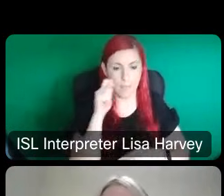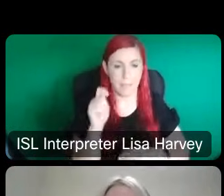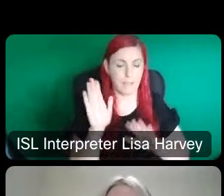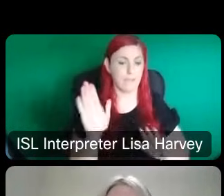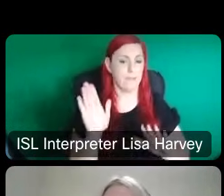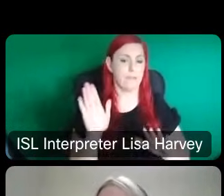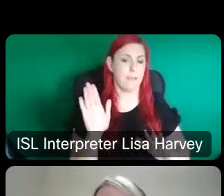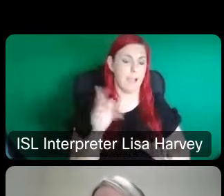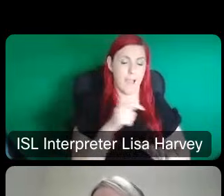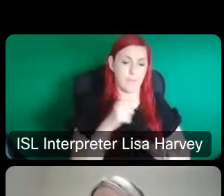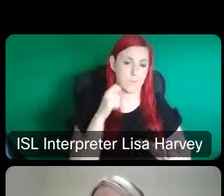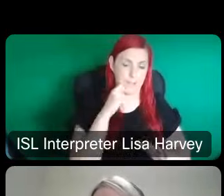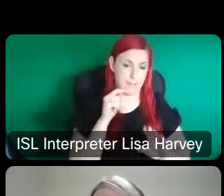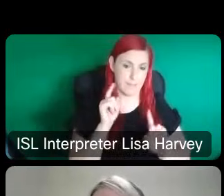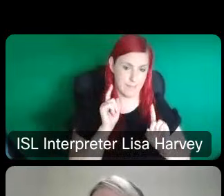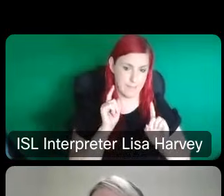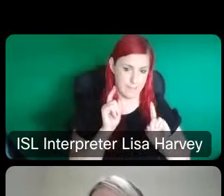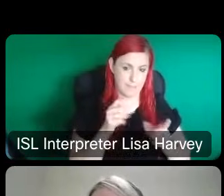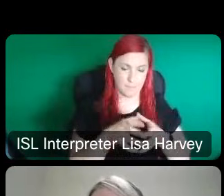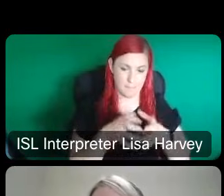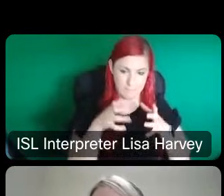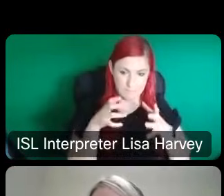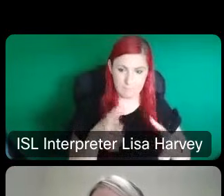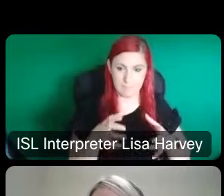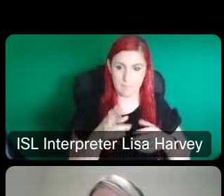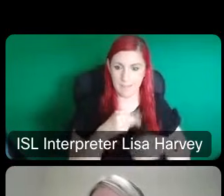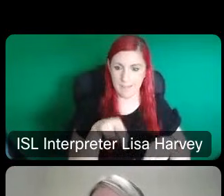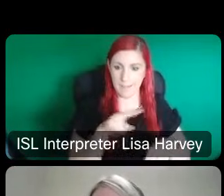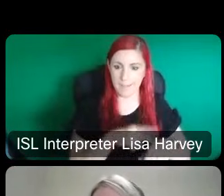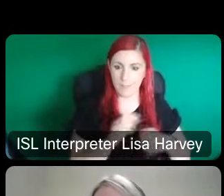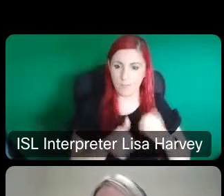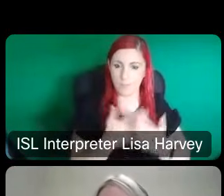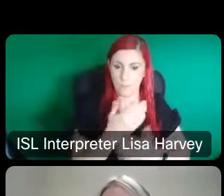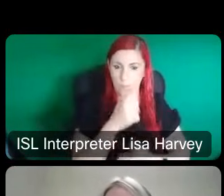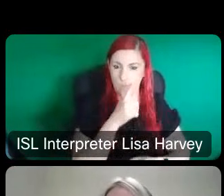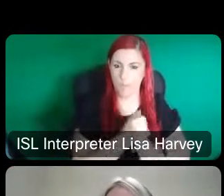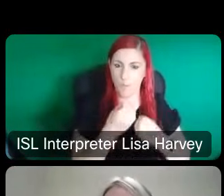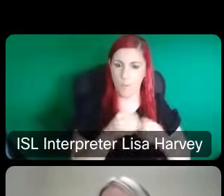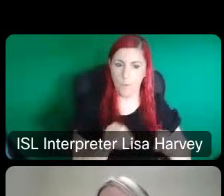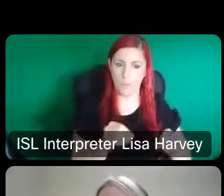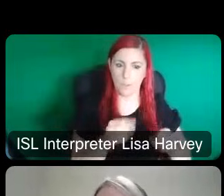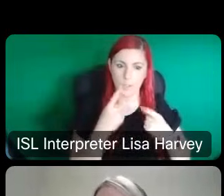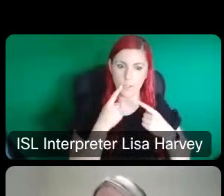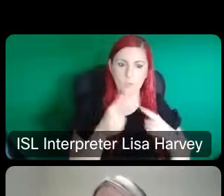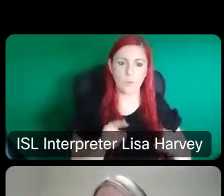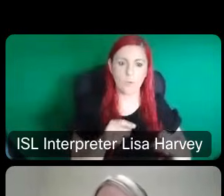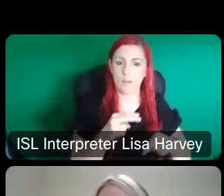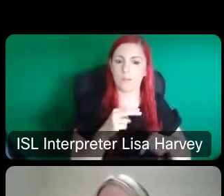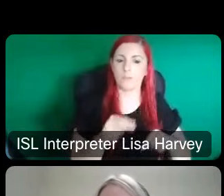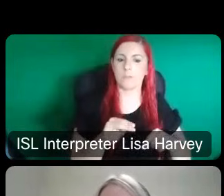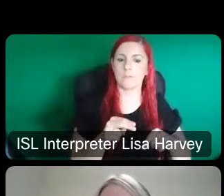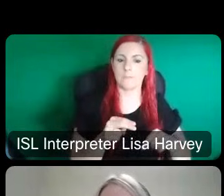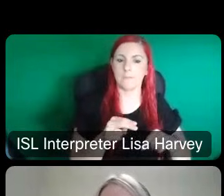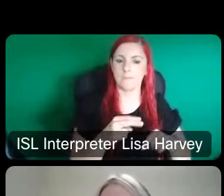say there have been some significant national developments with regards to open disclosure that aren't just relevant for the